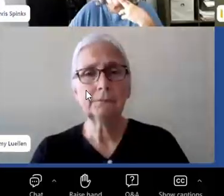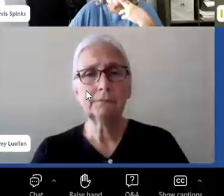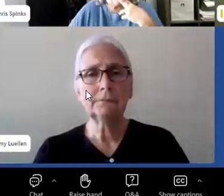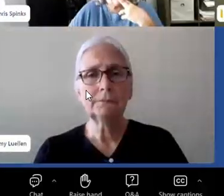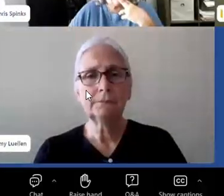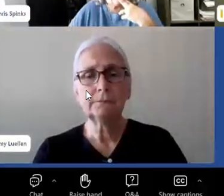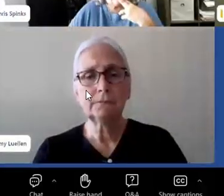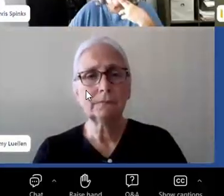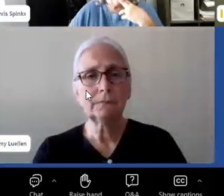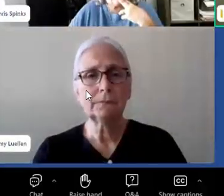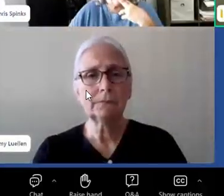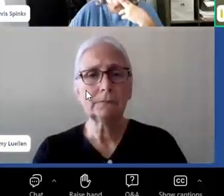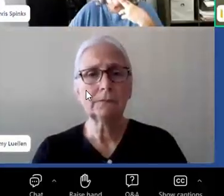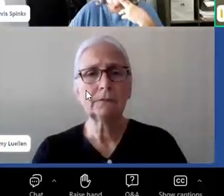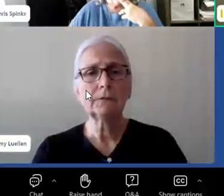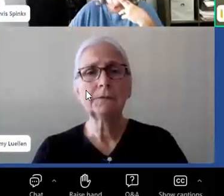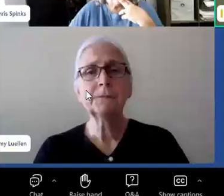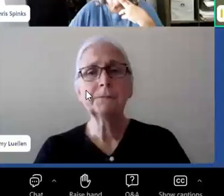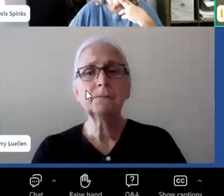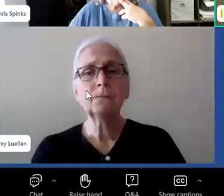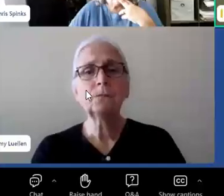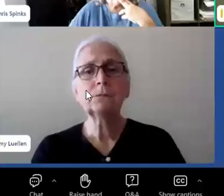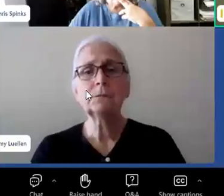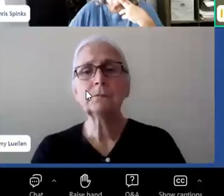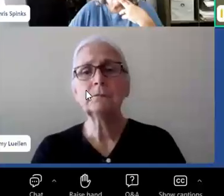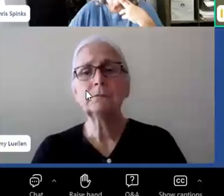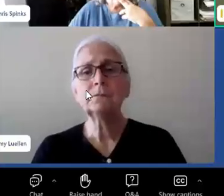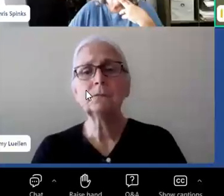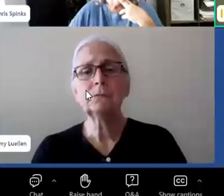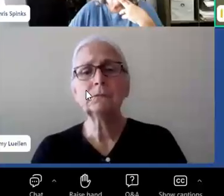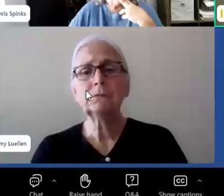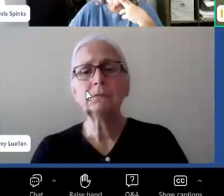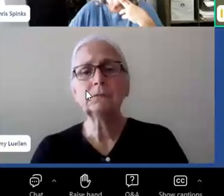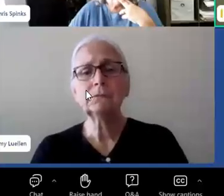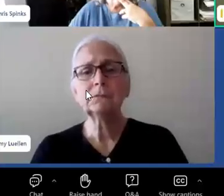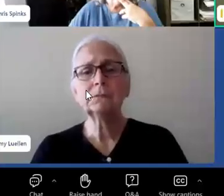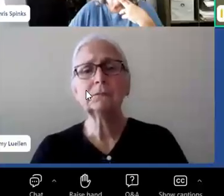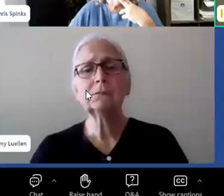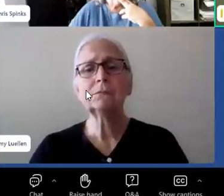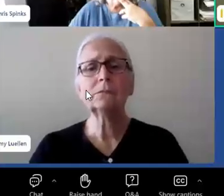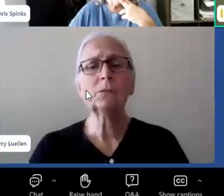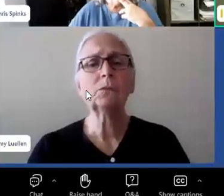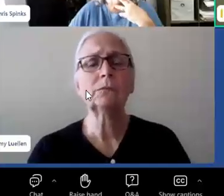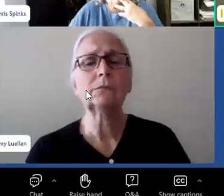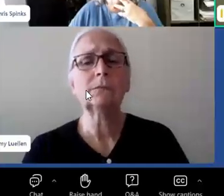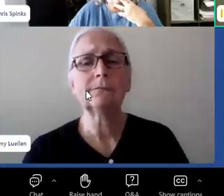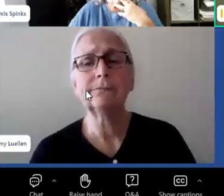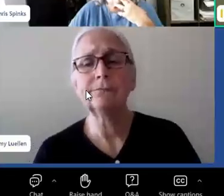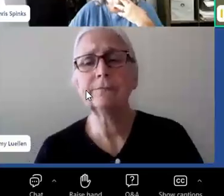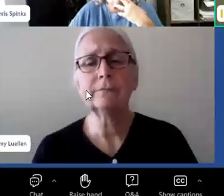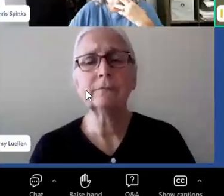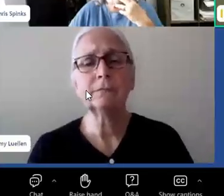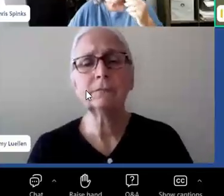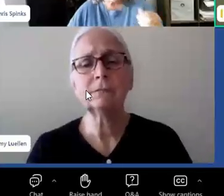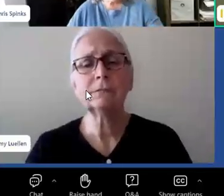You got it? Mike, this is LJ, the interpreter. Are you seeing Lisa's notes for